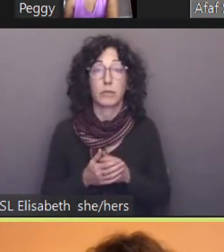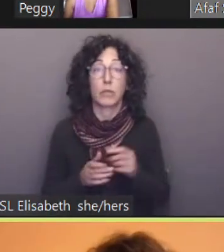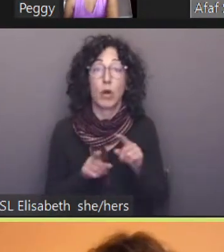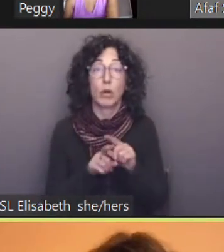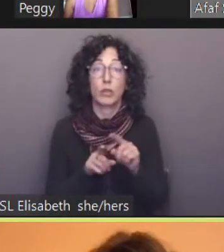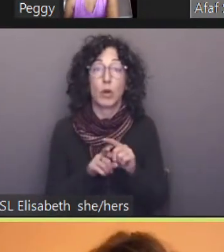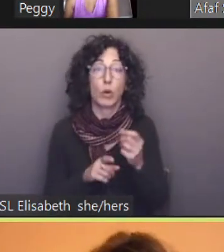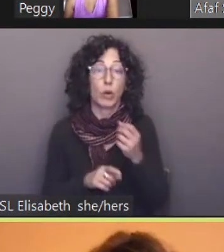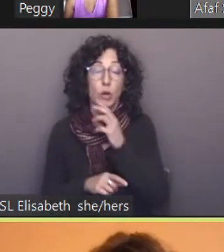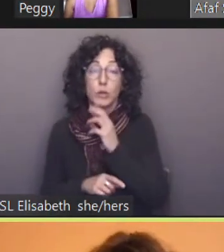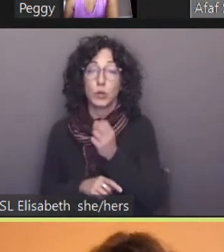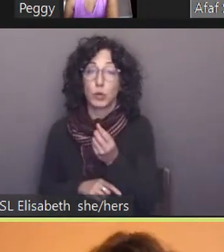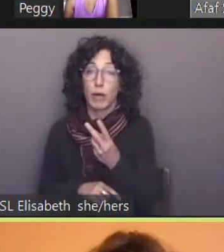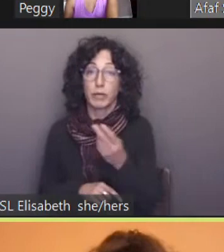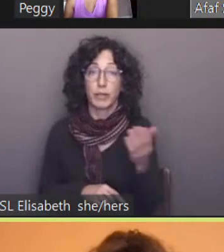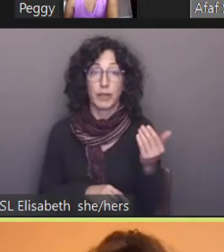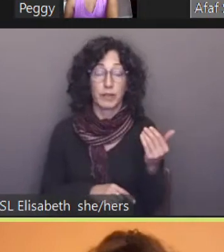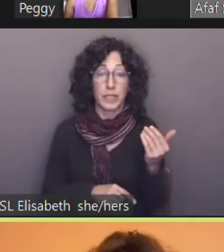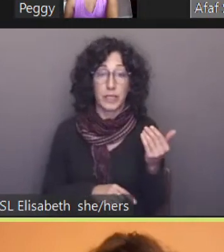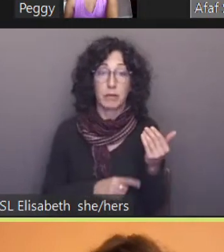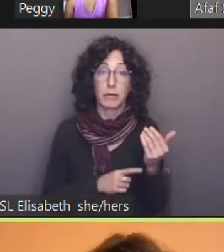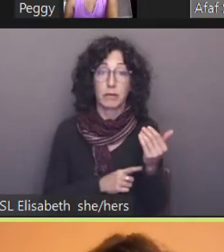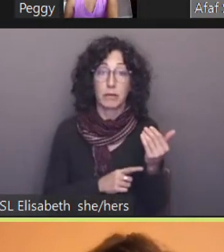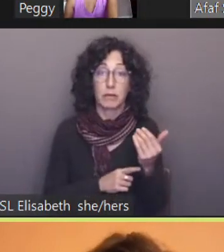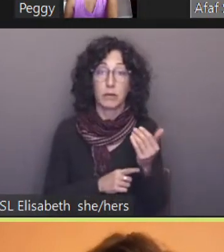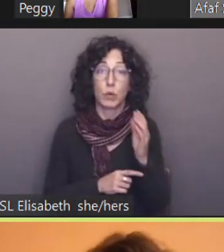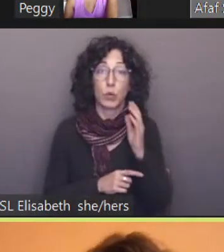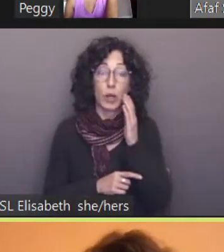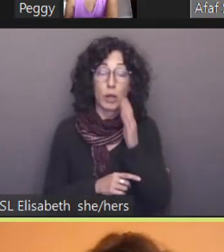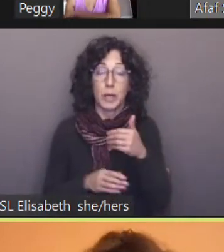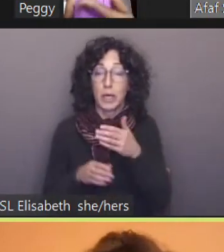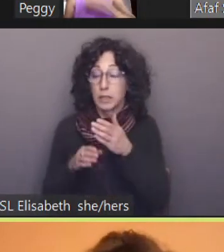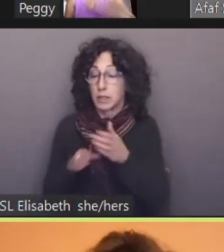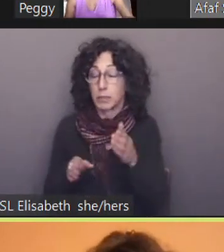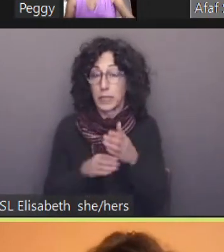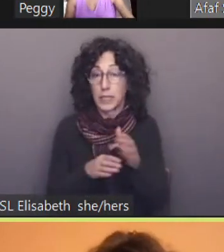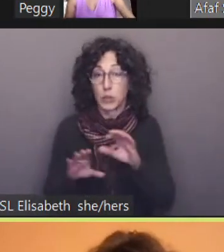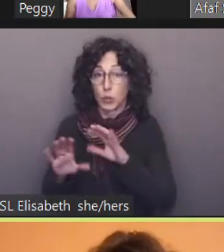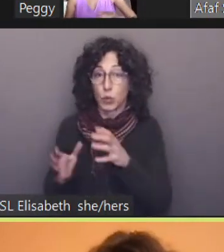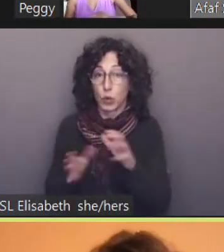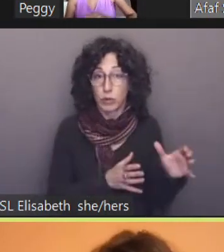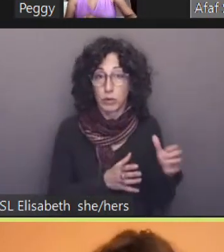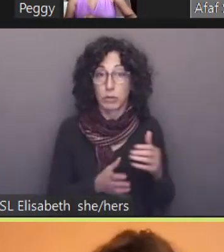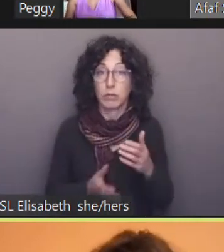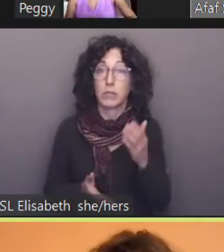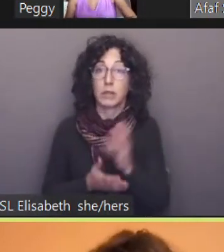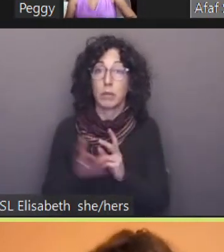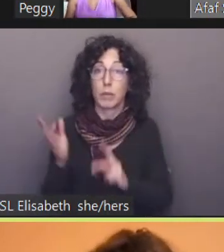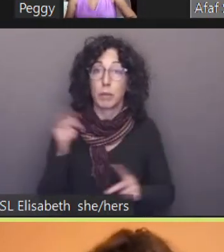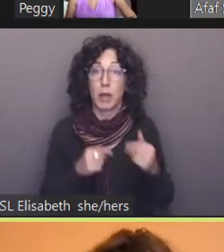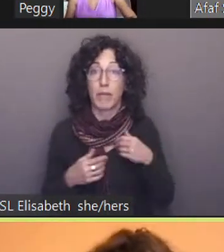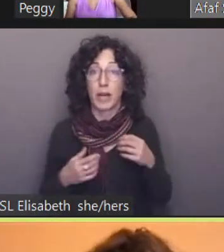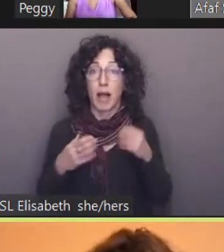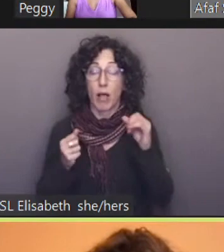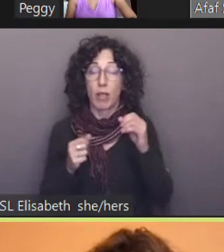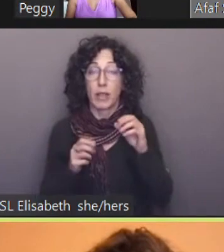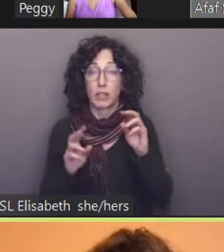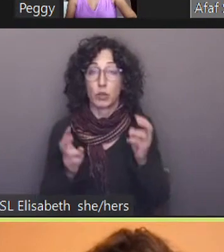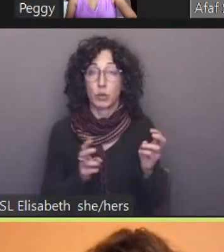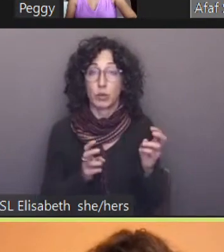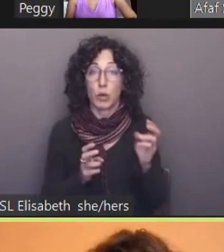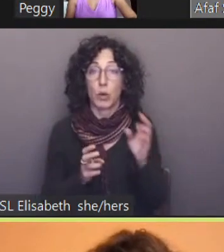be prioritized into groups, with those that have health issues receiving the vaccine first.